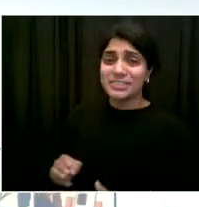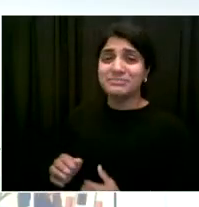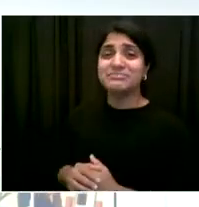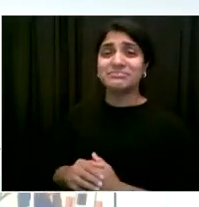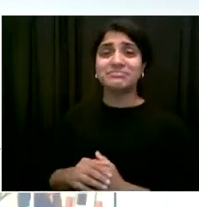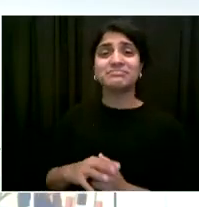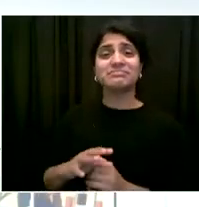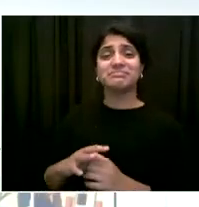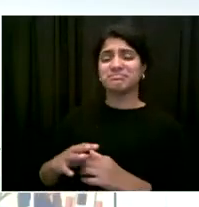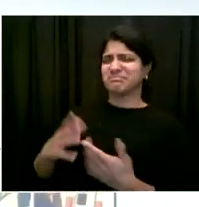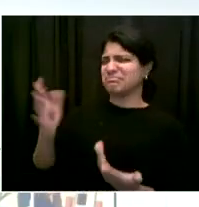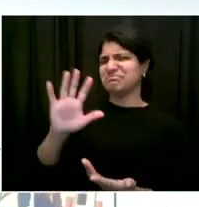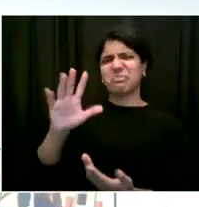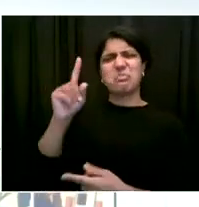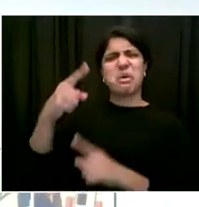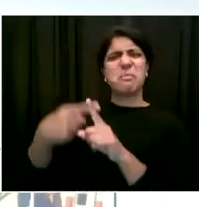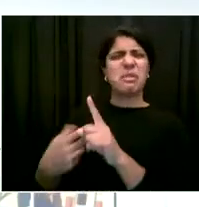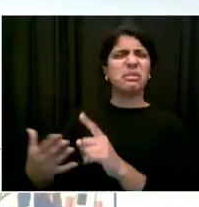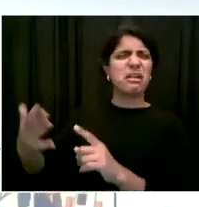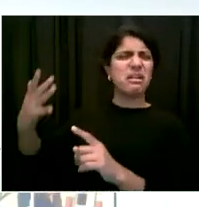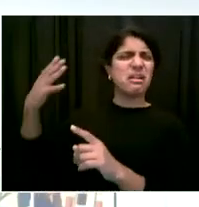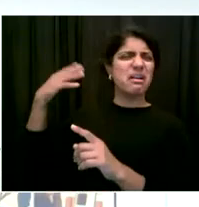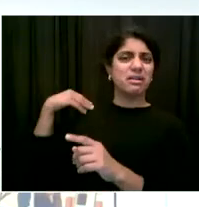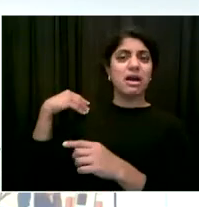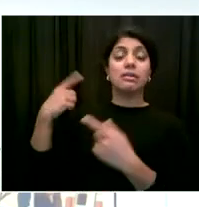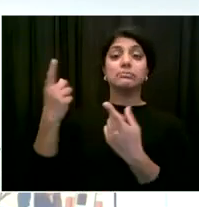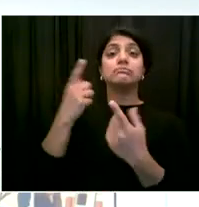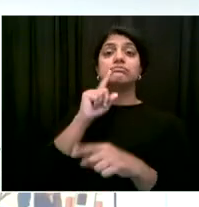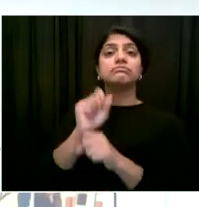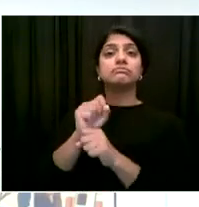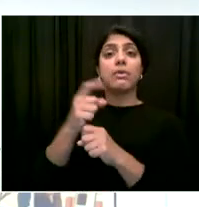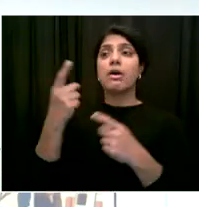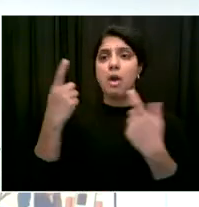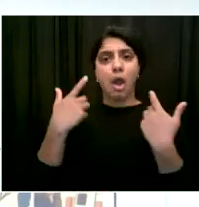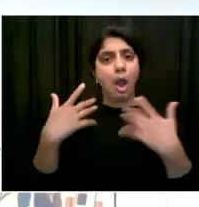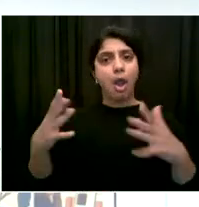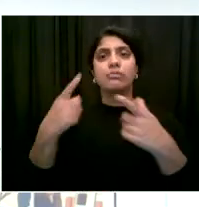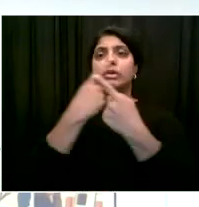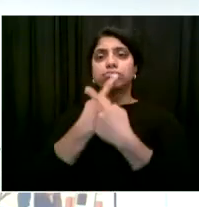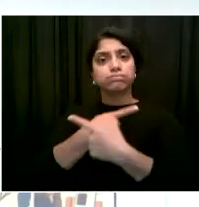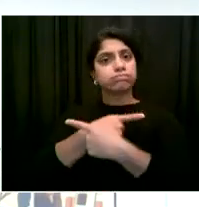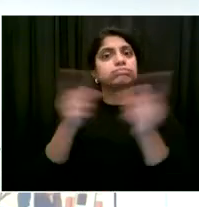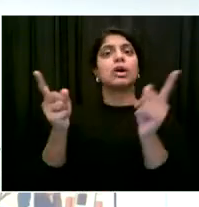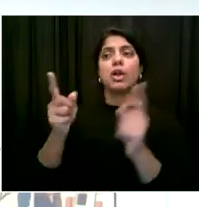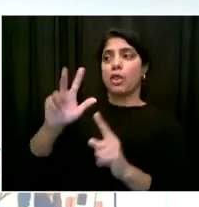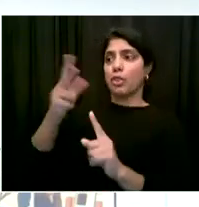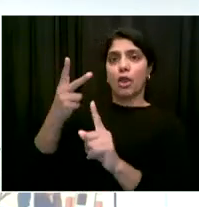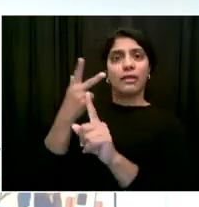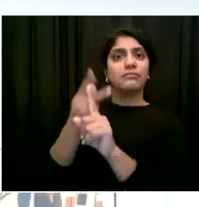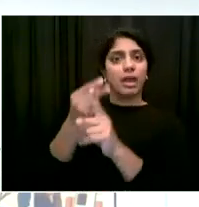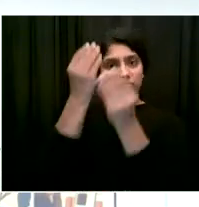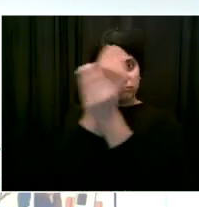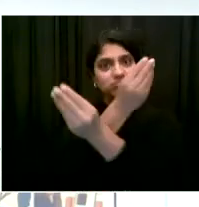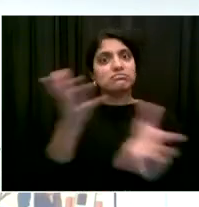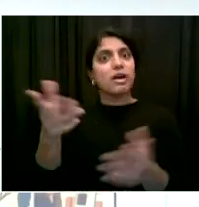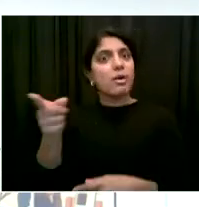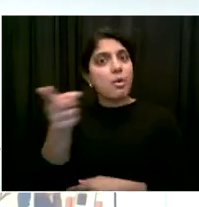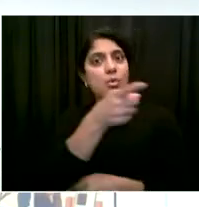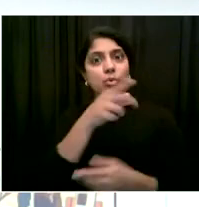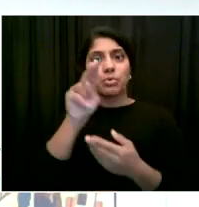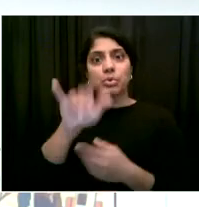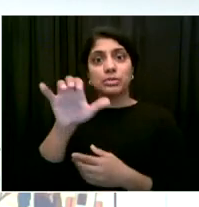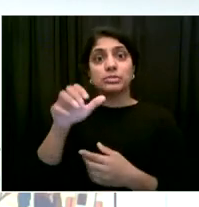of COVID-19 vaccine when it was their time, and urging that providers not turn anyone away due to